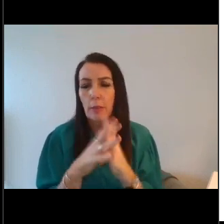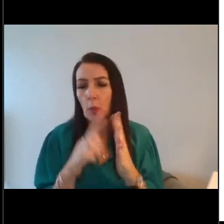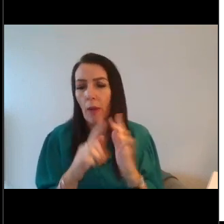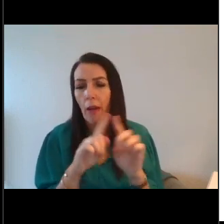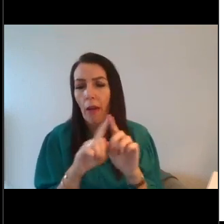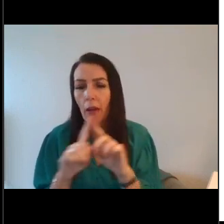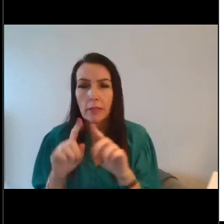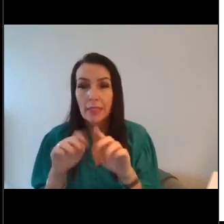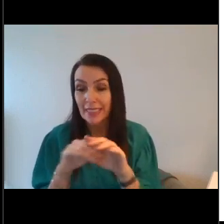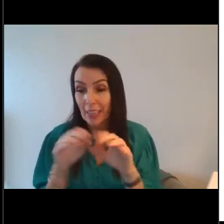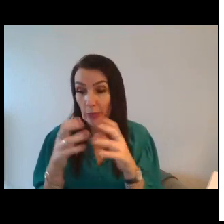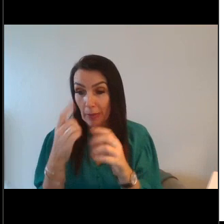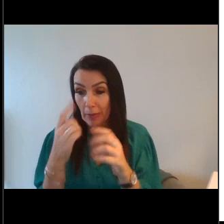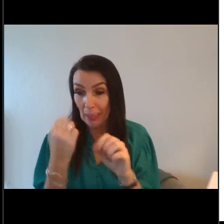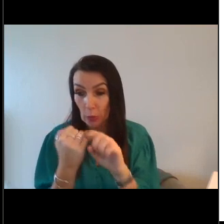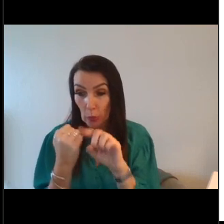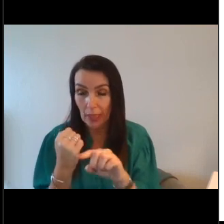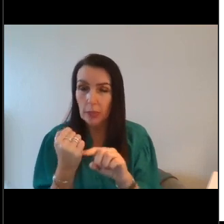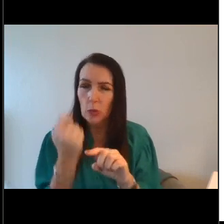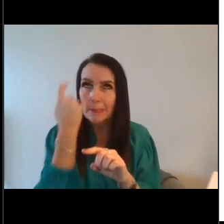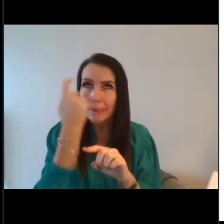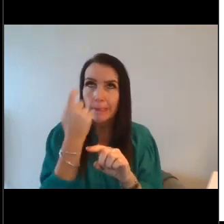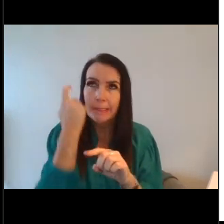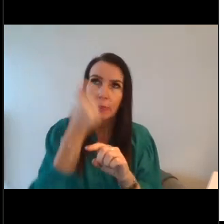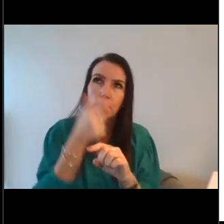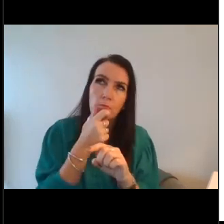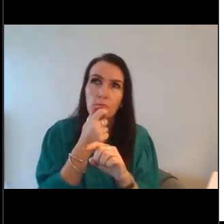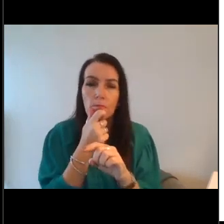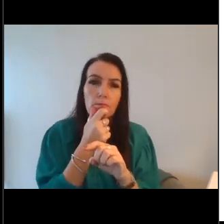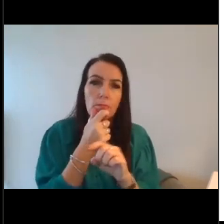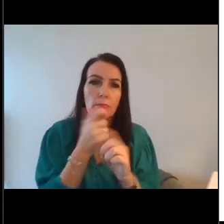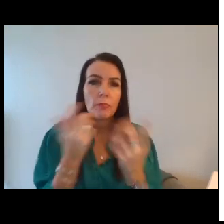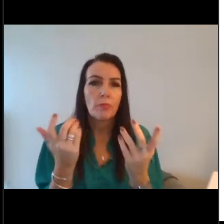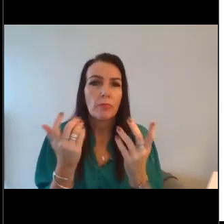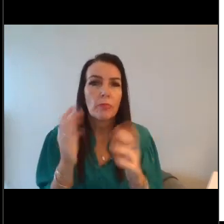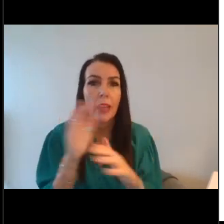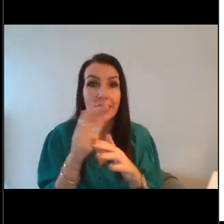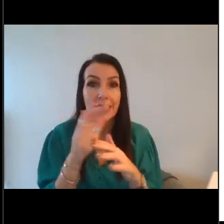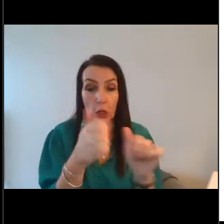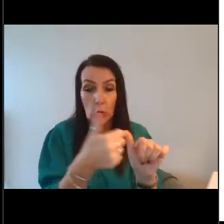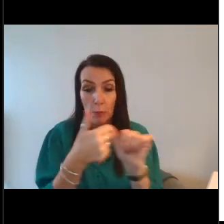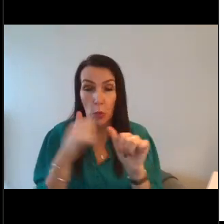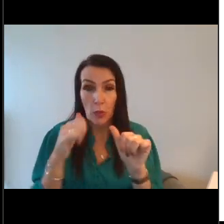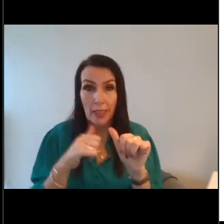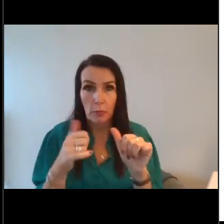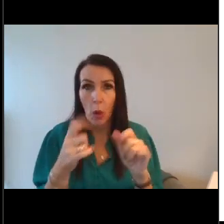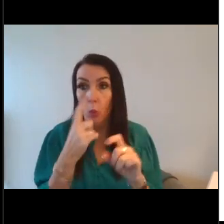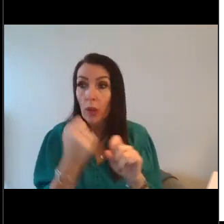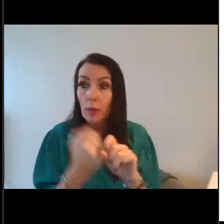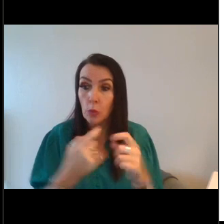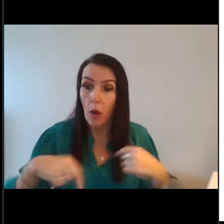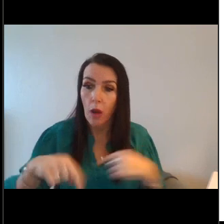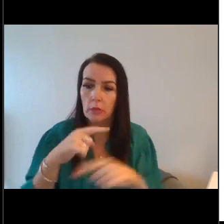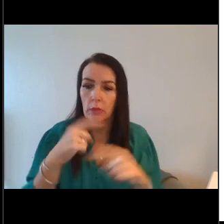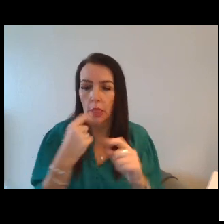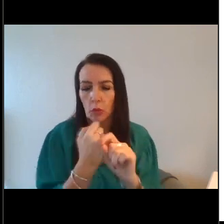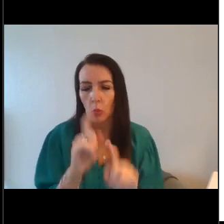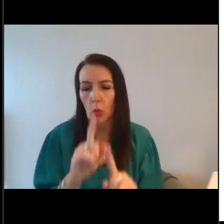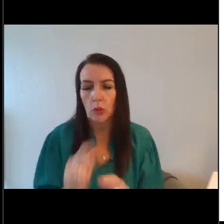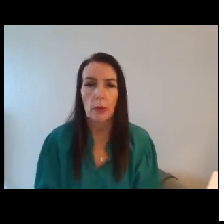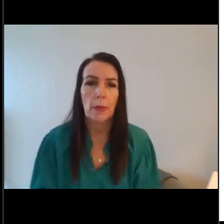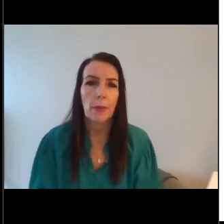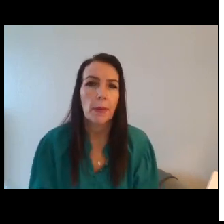internal teams can do. So there's the opportunity to think about actually external support, but what can we do ourselves?